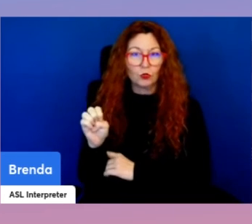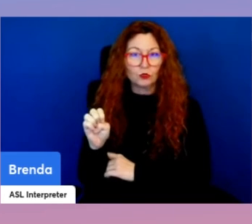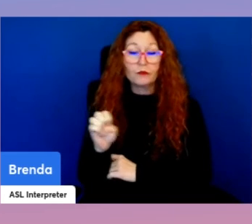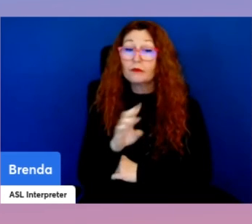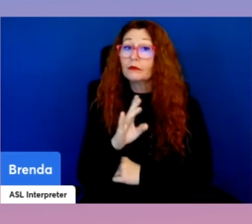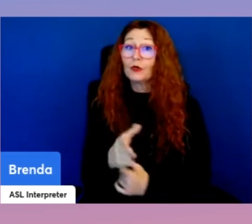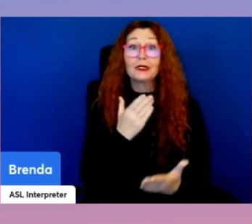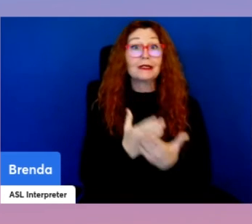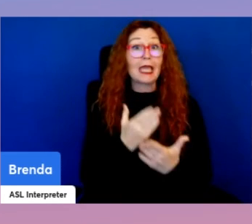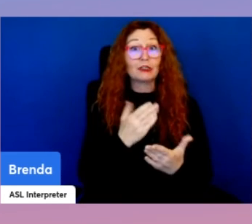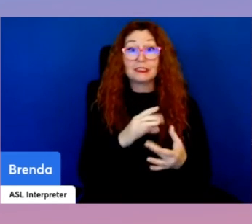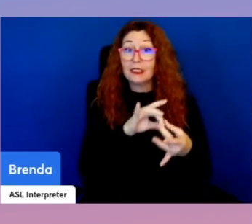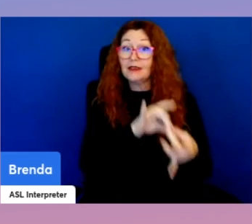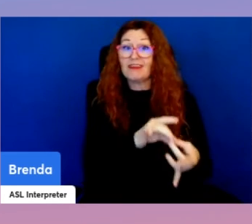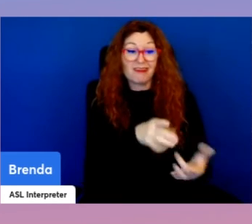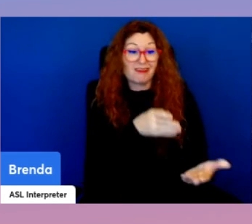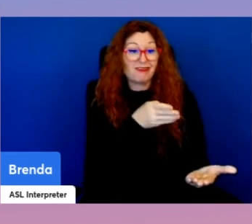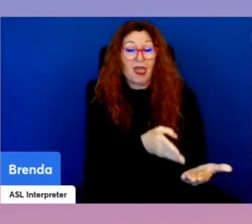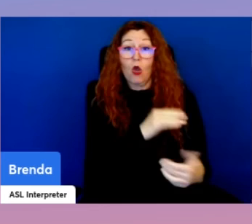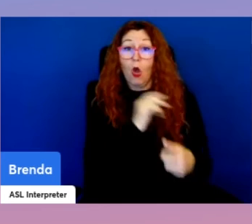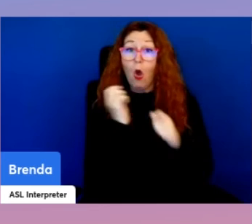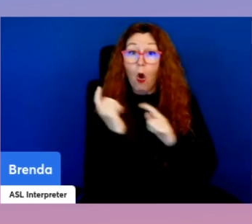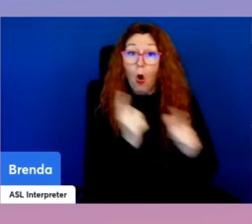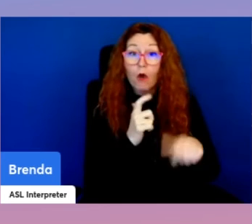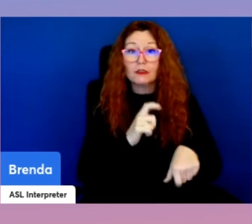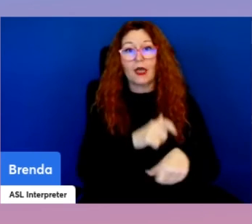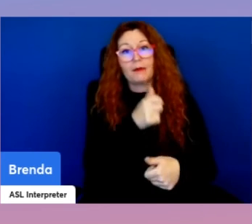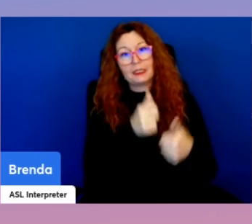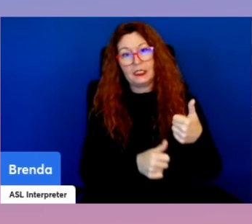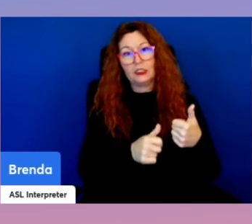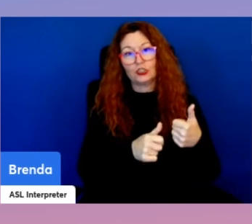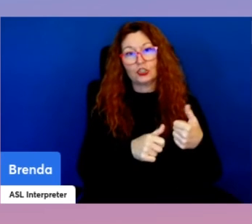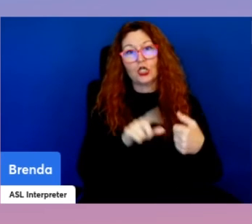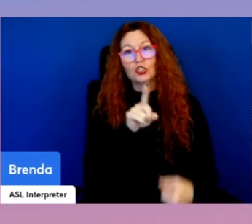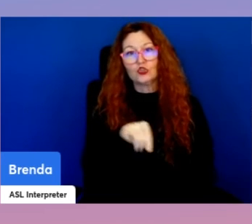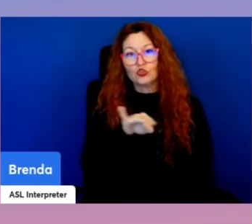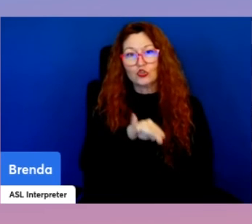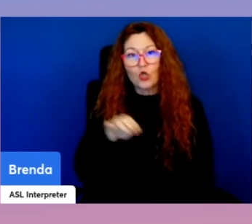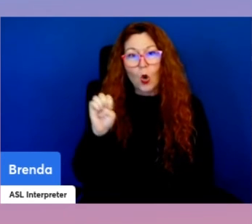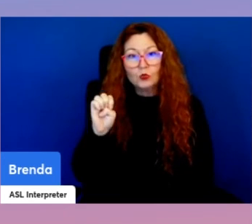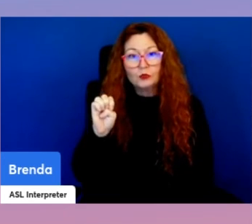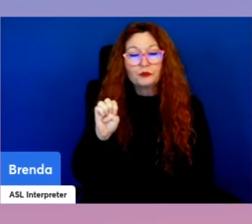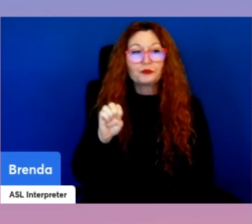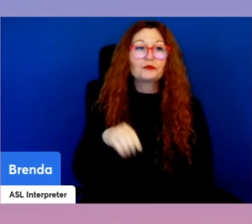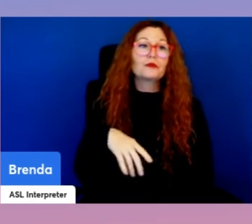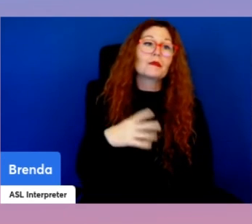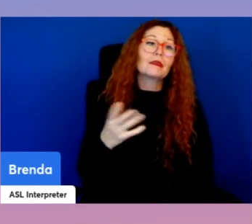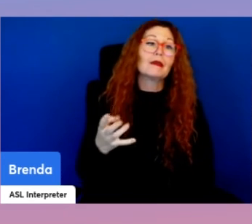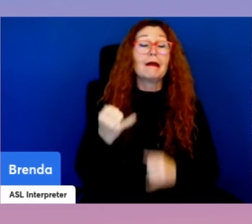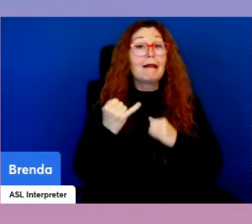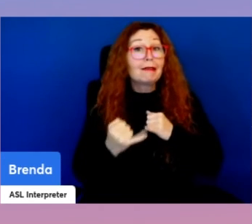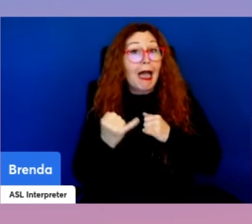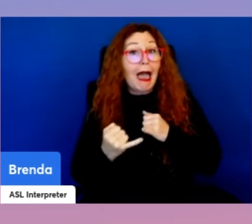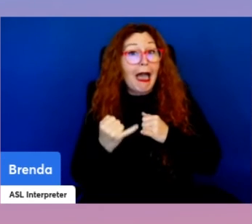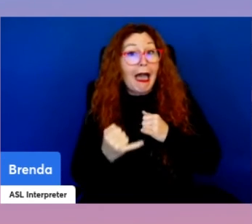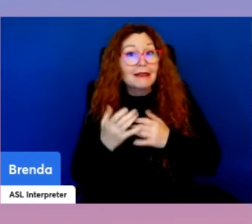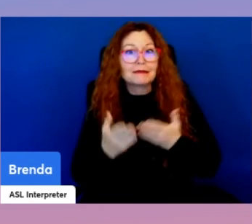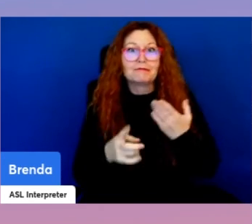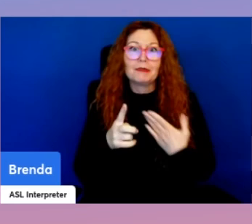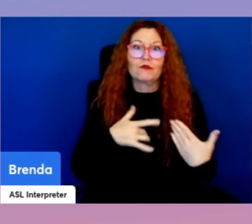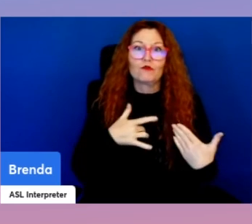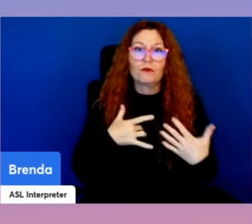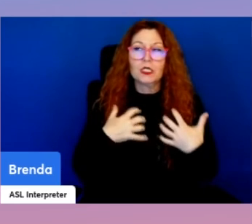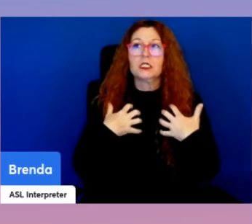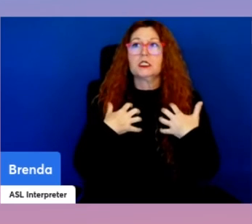time in each of those availability zones. Lastly, on the zone resiliency front, it might sound pretty daunting, all the work to go figure